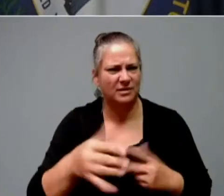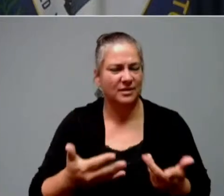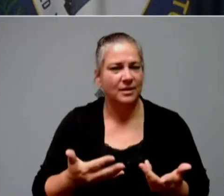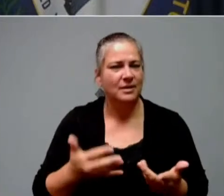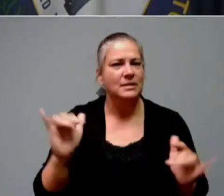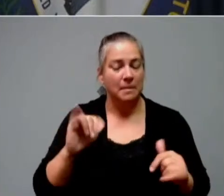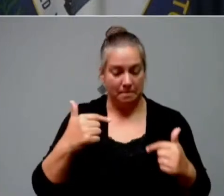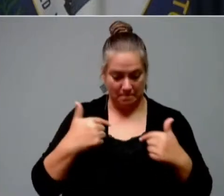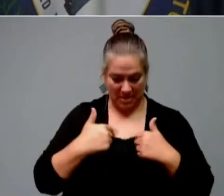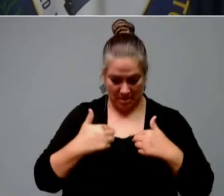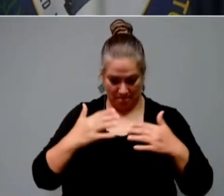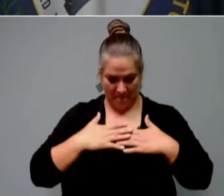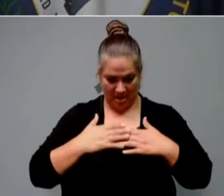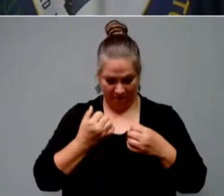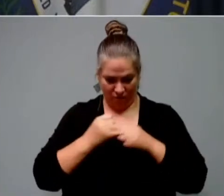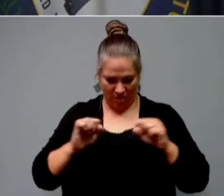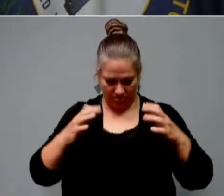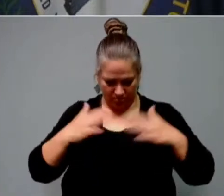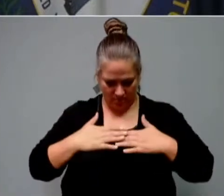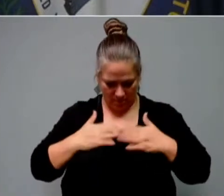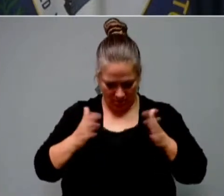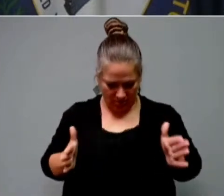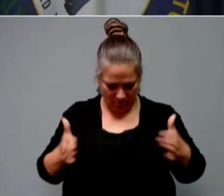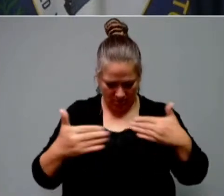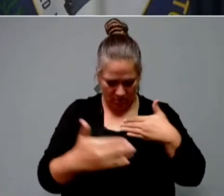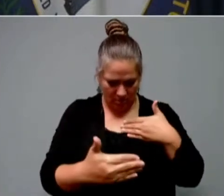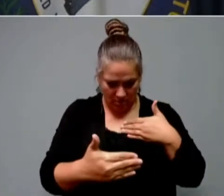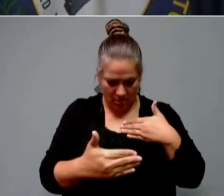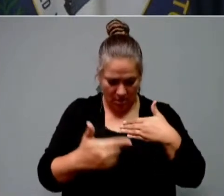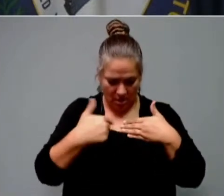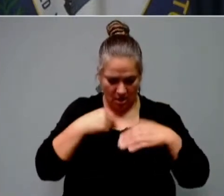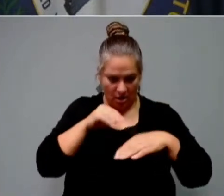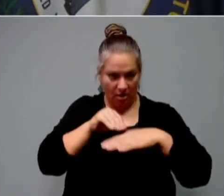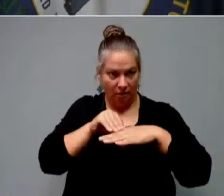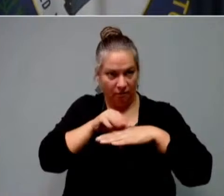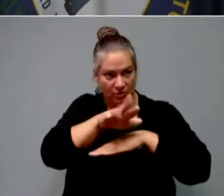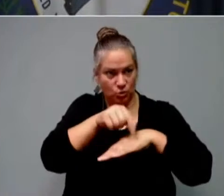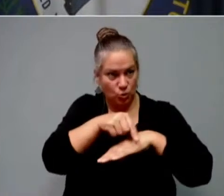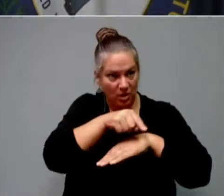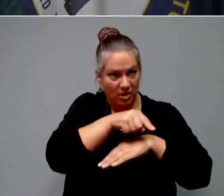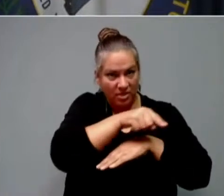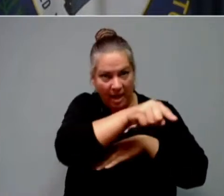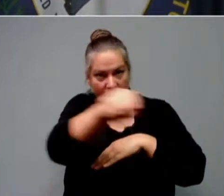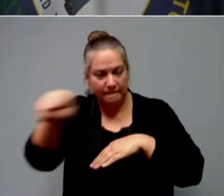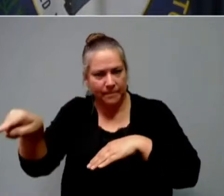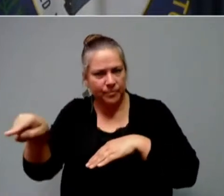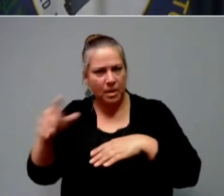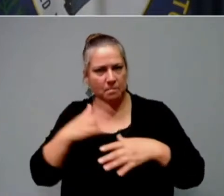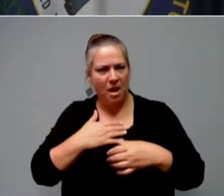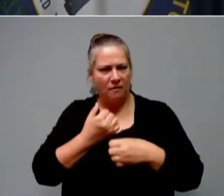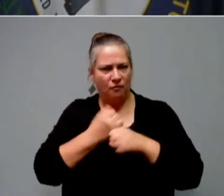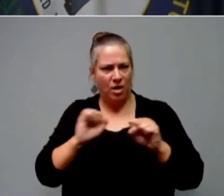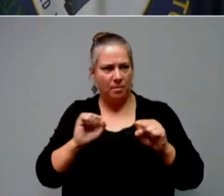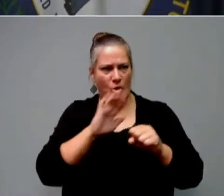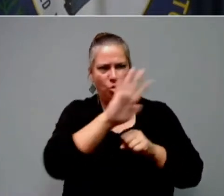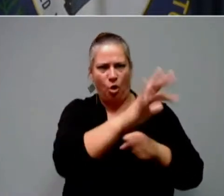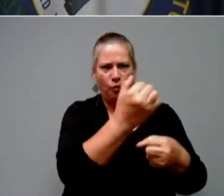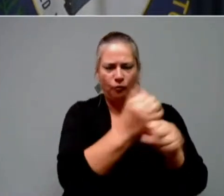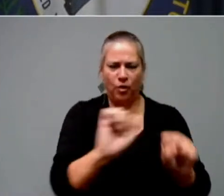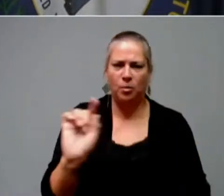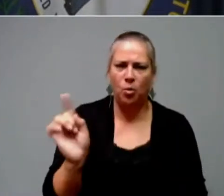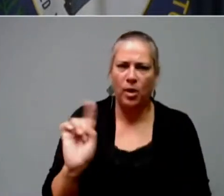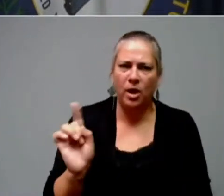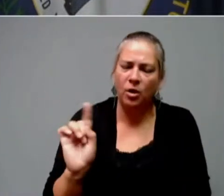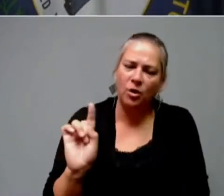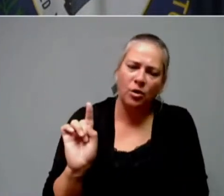can harm and kill other people when we know some very small and basic things to stop it. I think about it in terms of